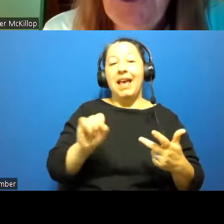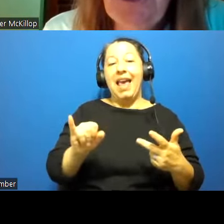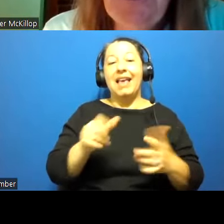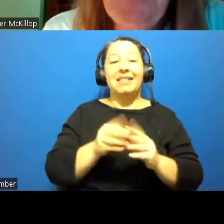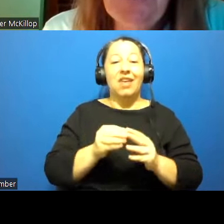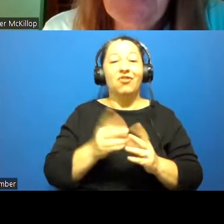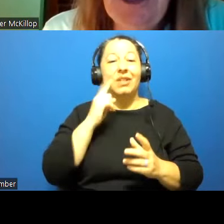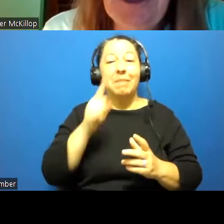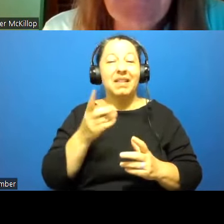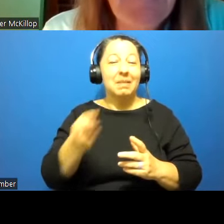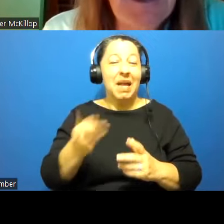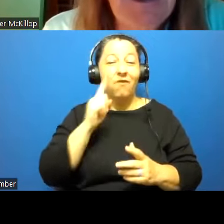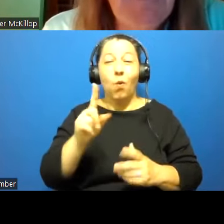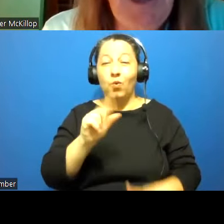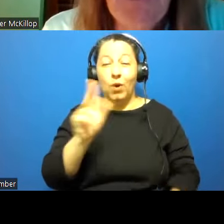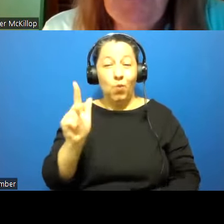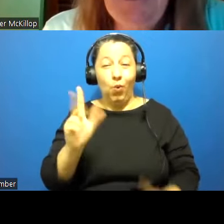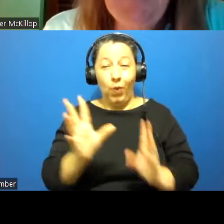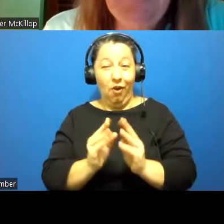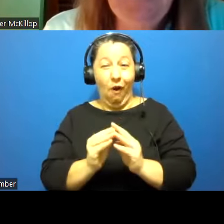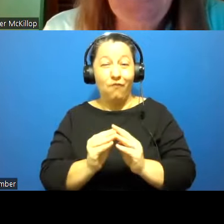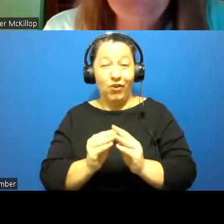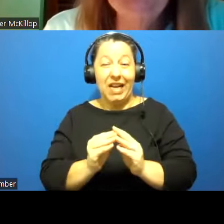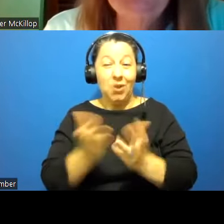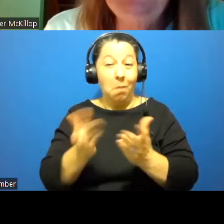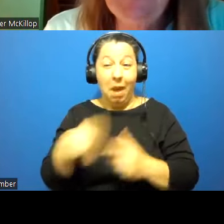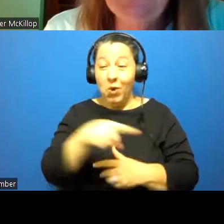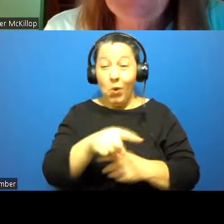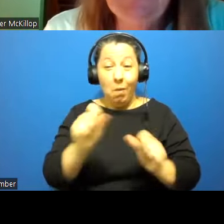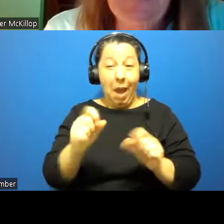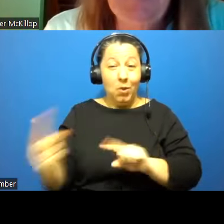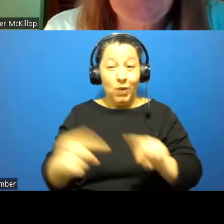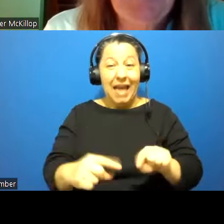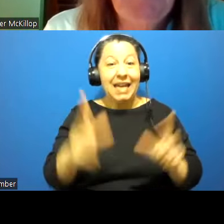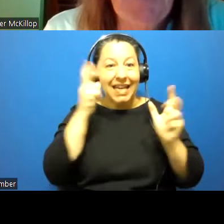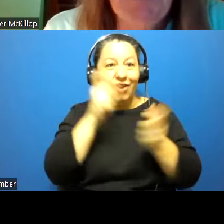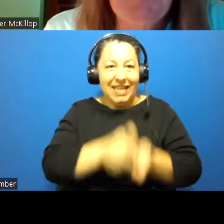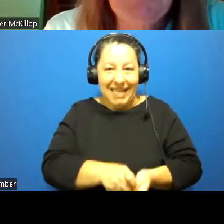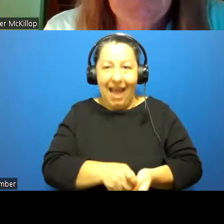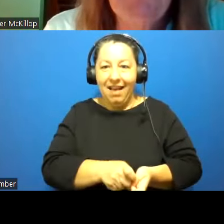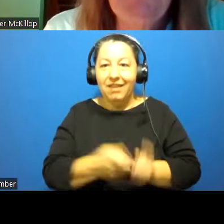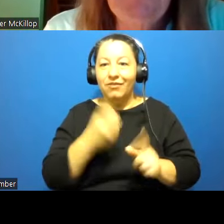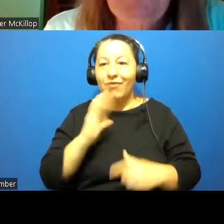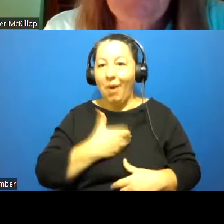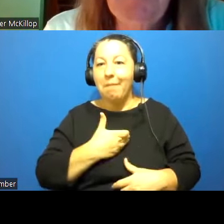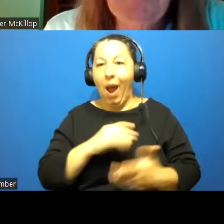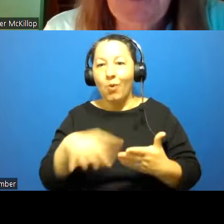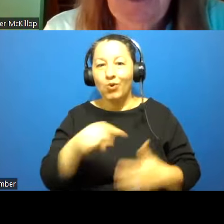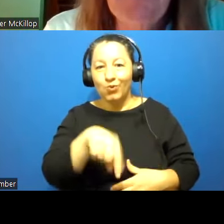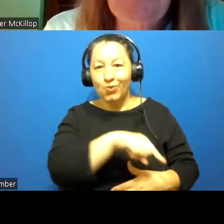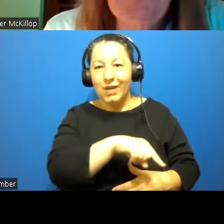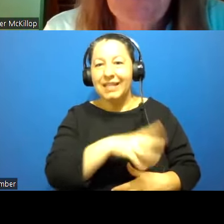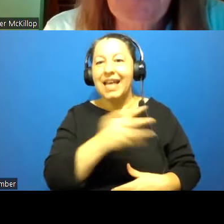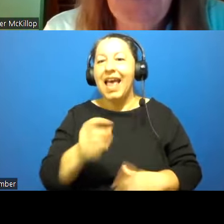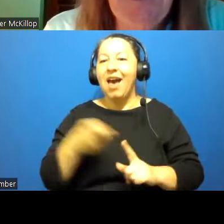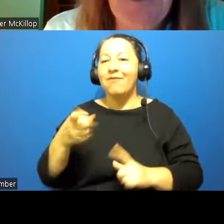maybe you'll be able to attend and hear the details from our students and from